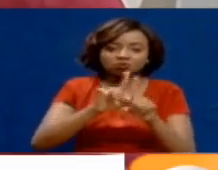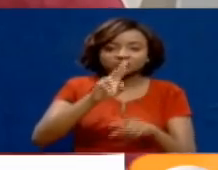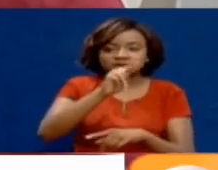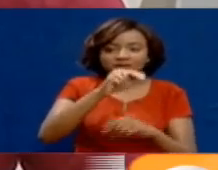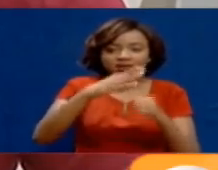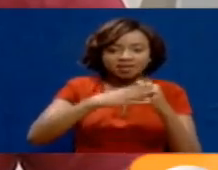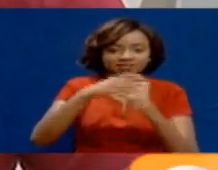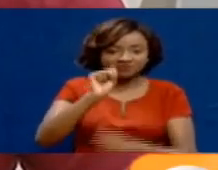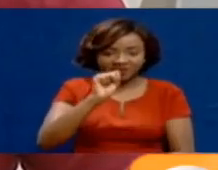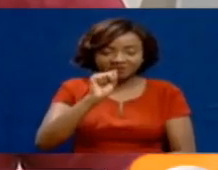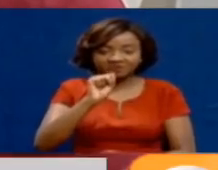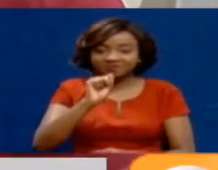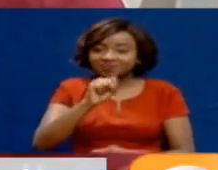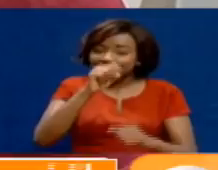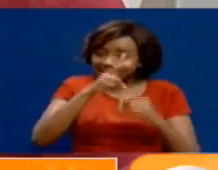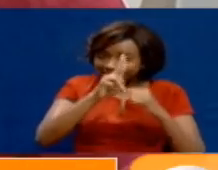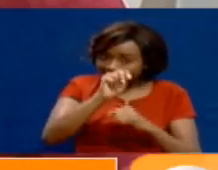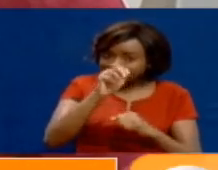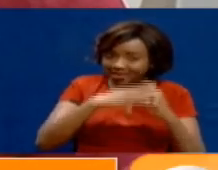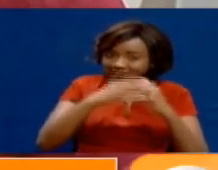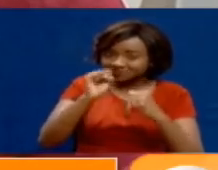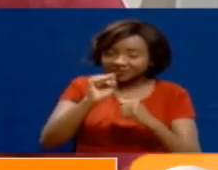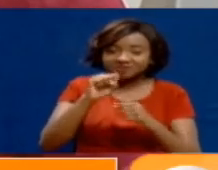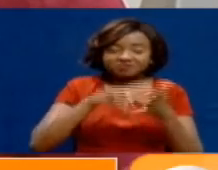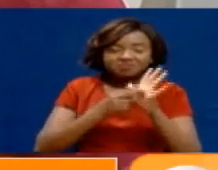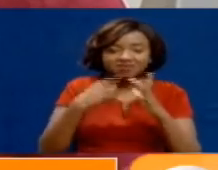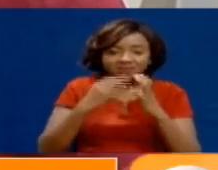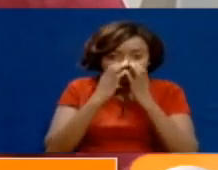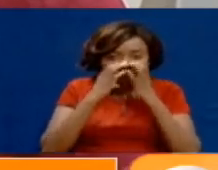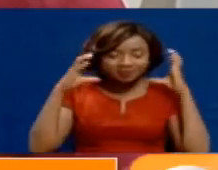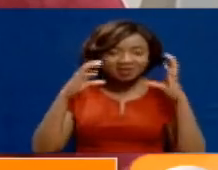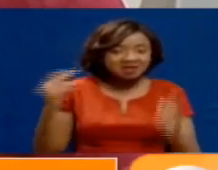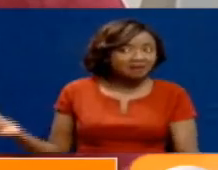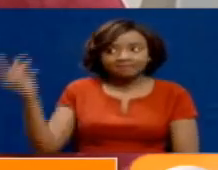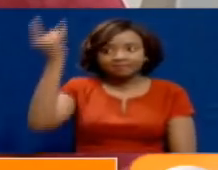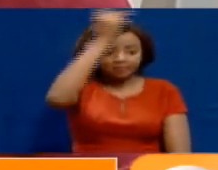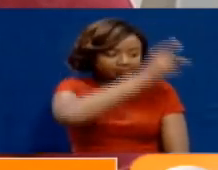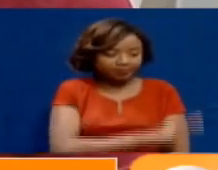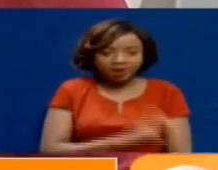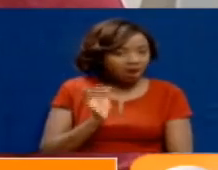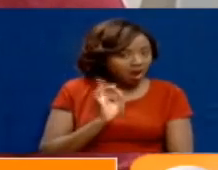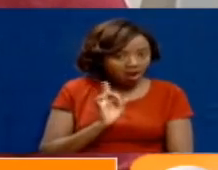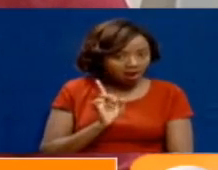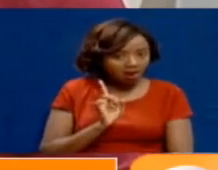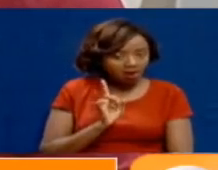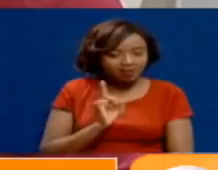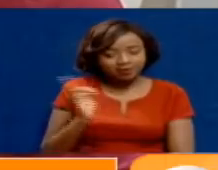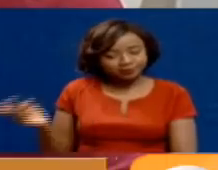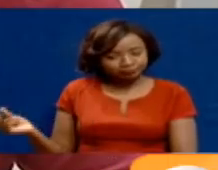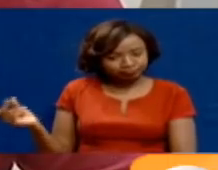changed after about 4 hours. Okay. So, and I've not seen any material that can be reused, meaning it can